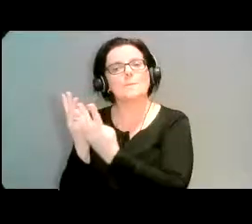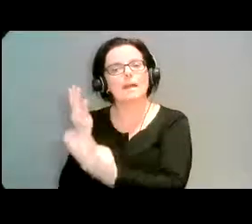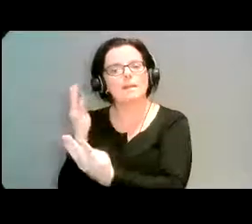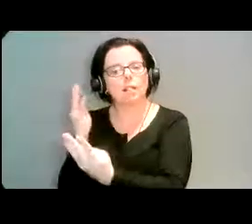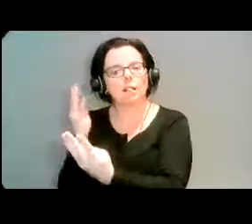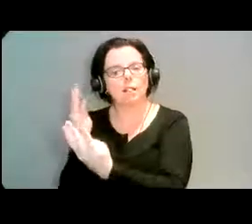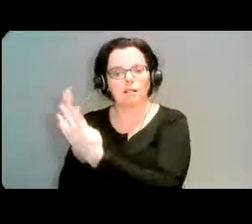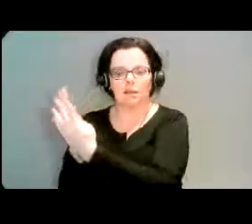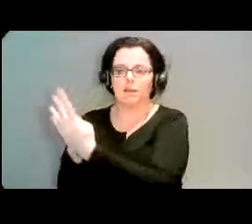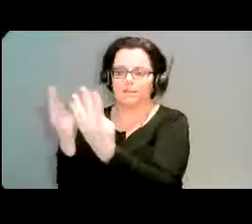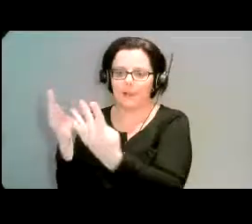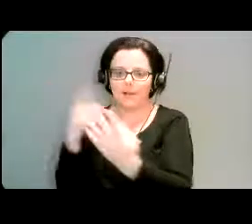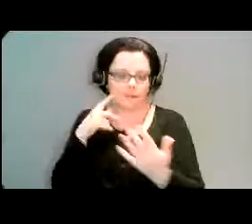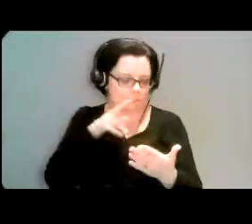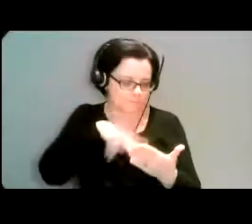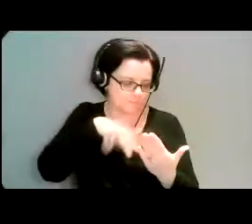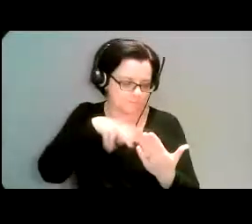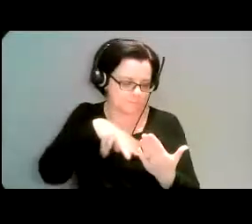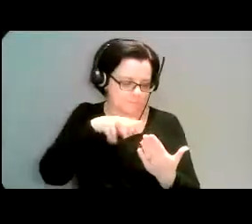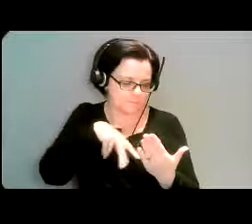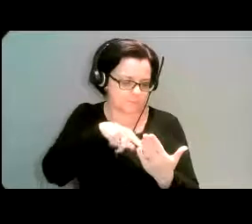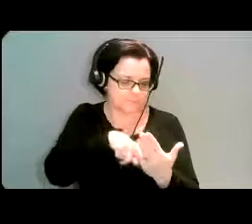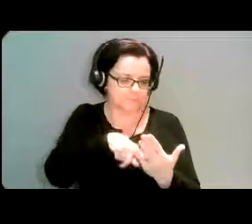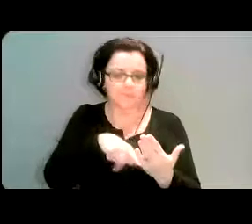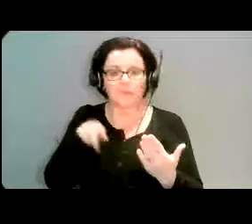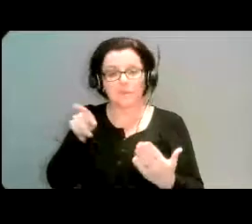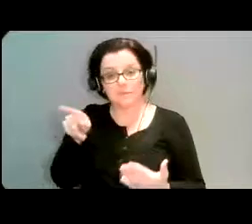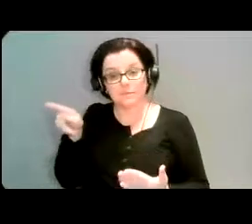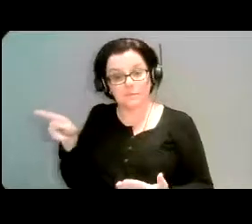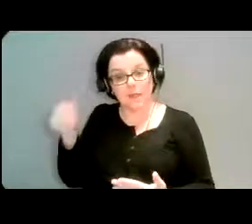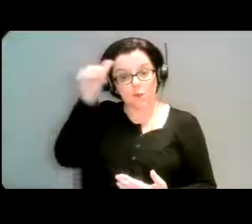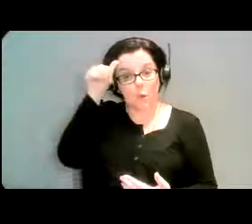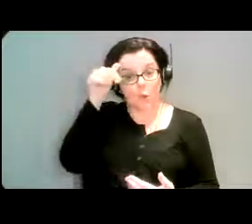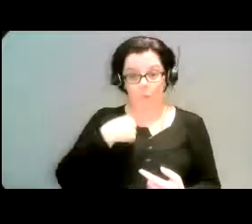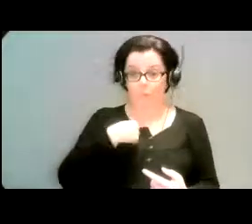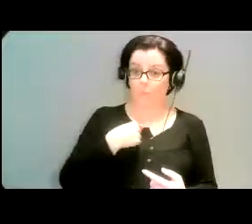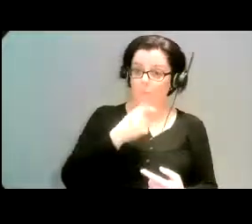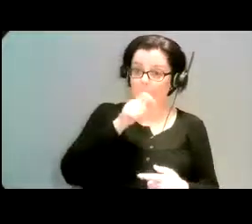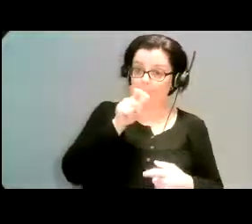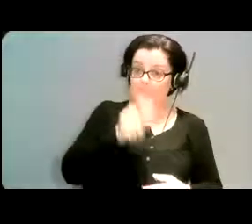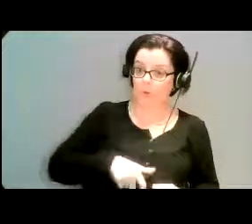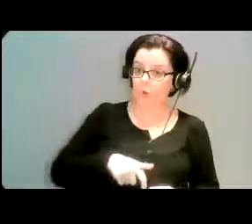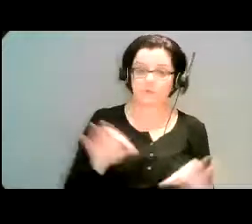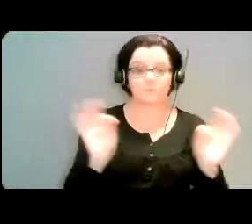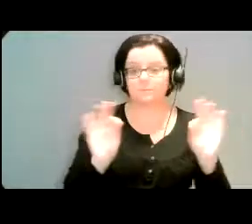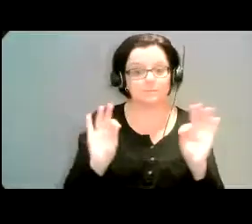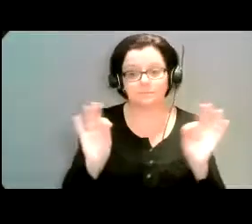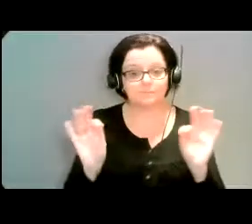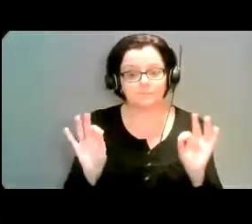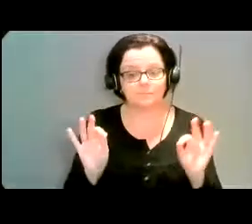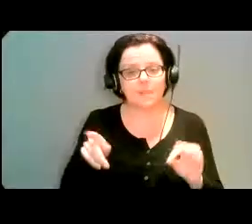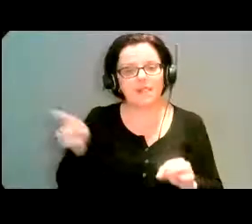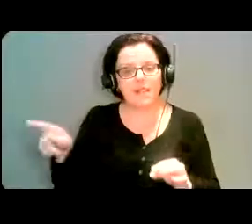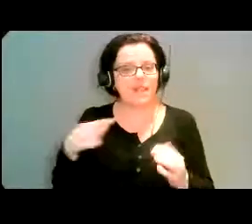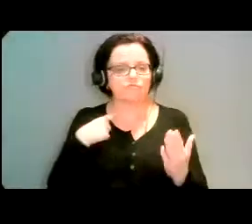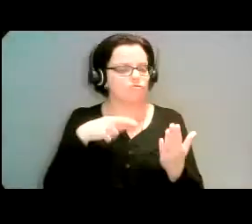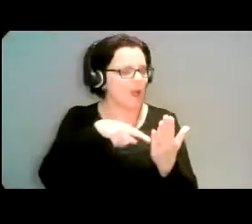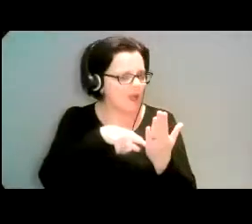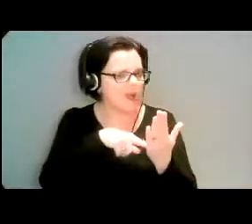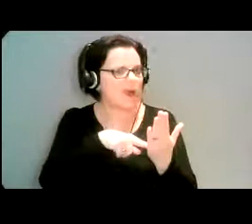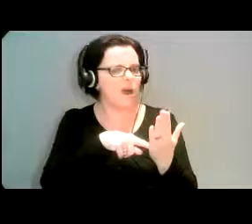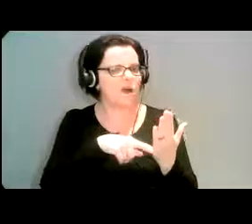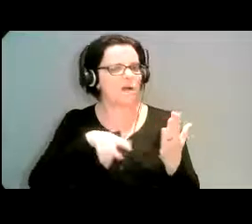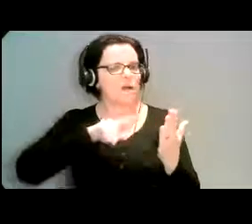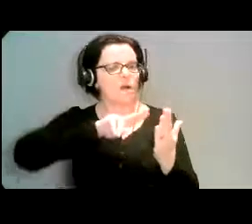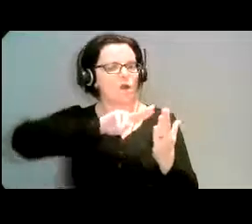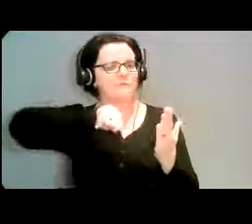panel who doesn't even know like the person, they don't know anything about them, they try and cut them,